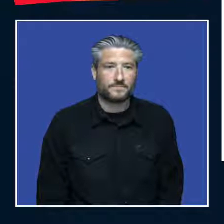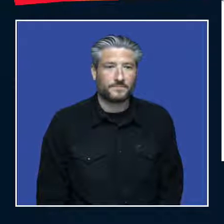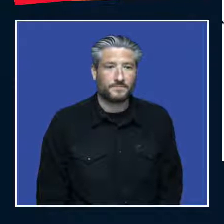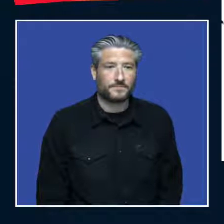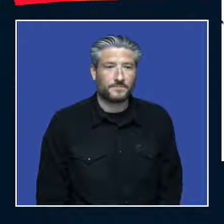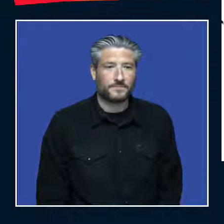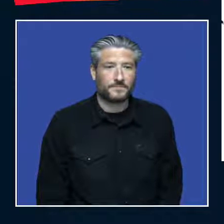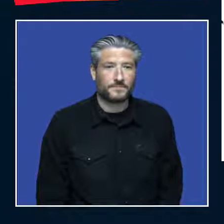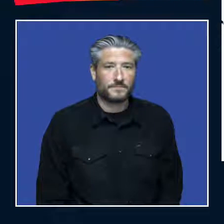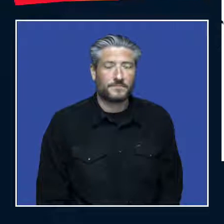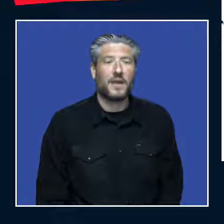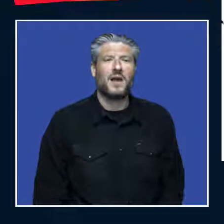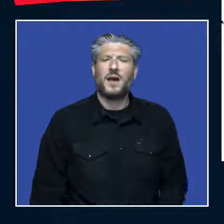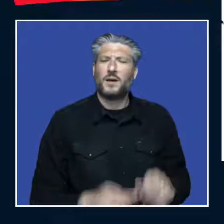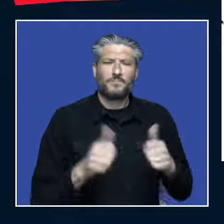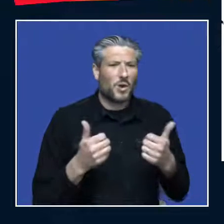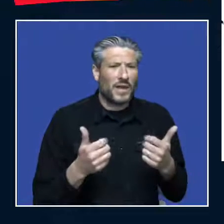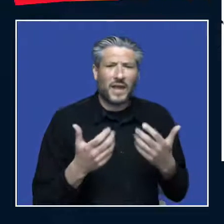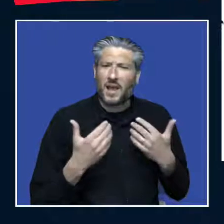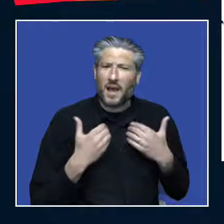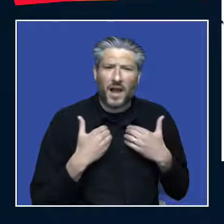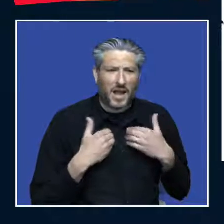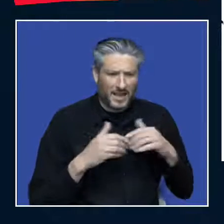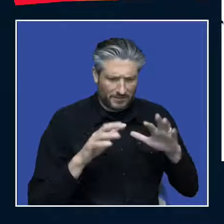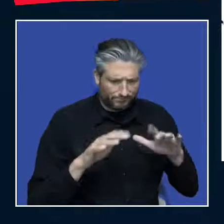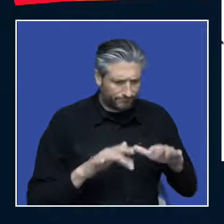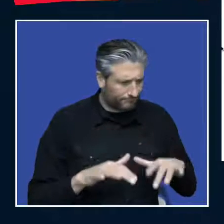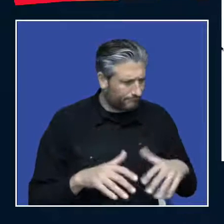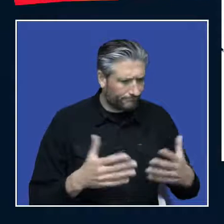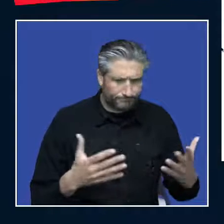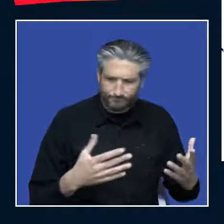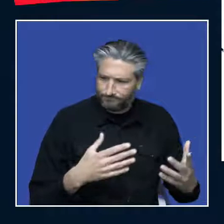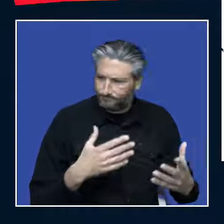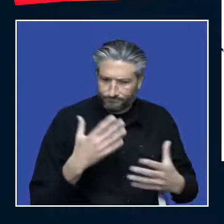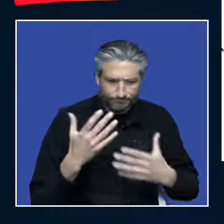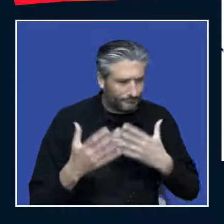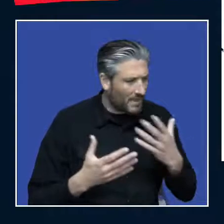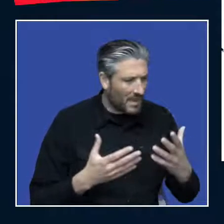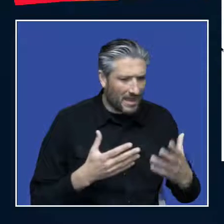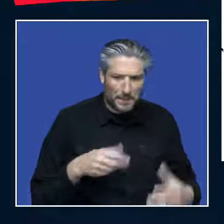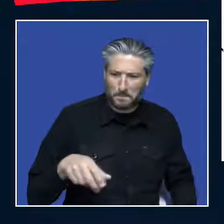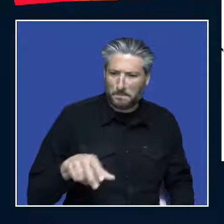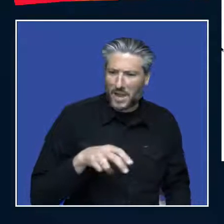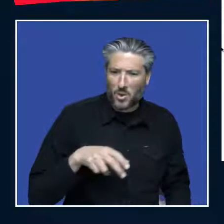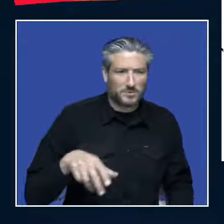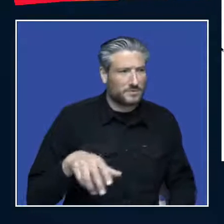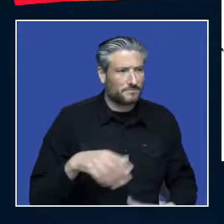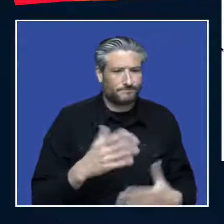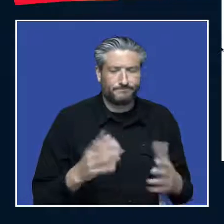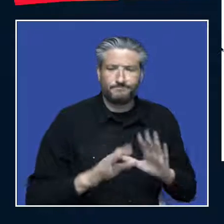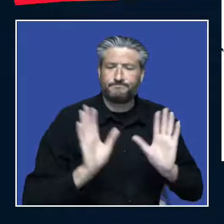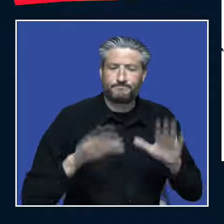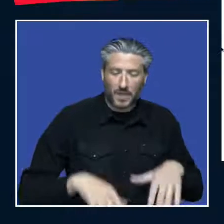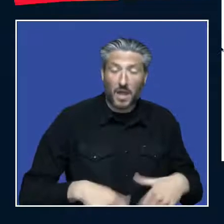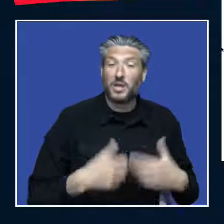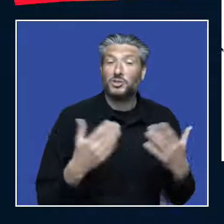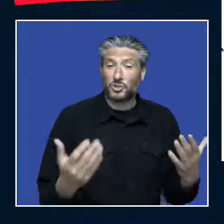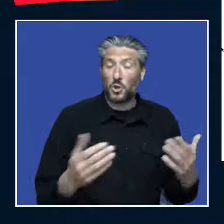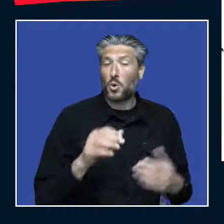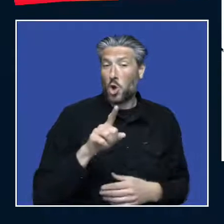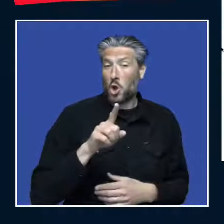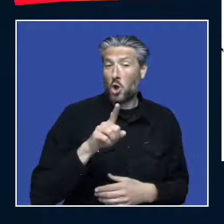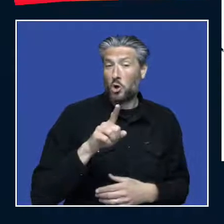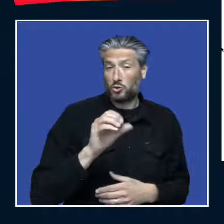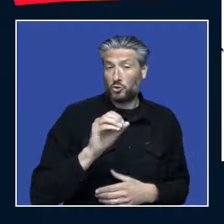Okay, apparently I can't find my mouse, so that's fine. So with Docker, I would just see the Docker help. Docker build